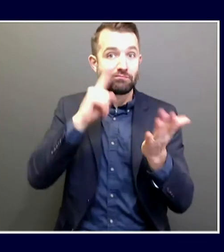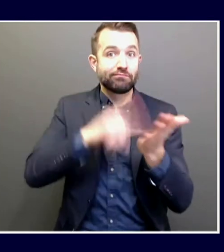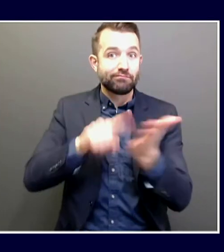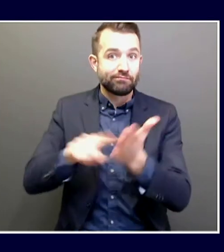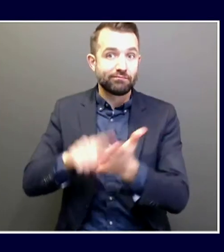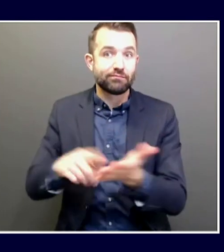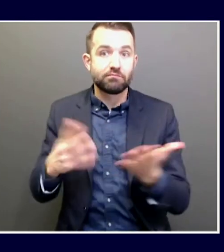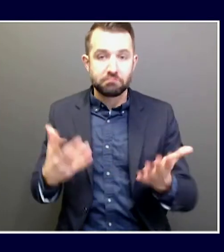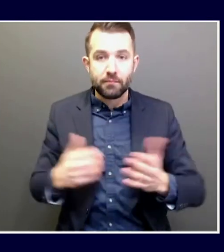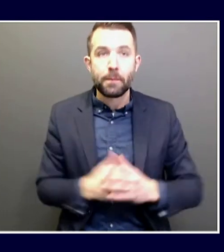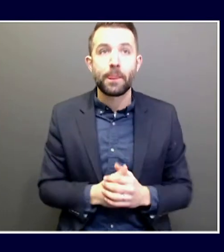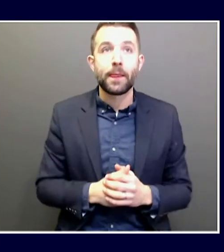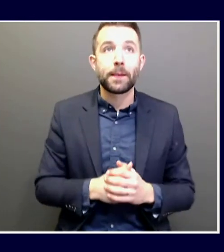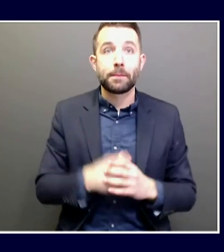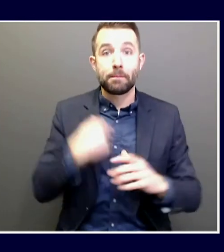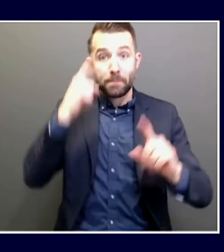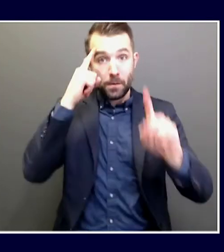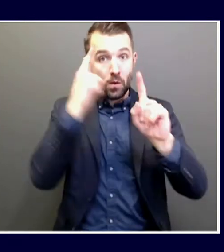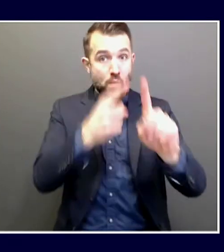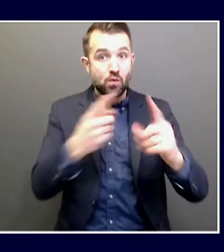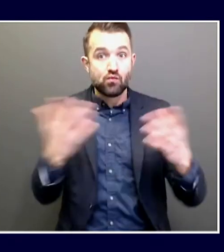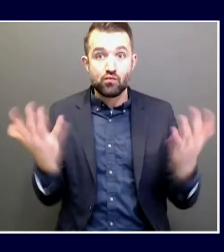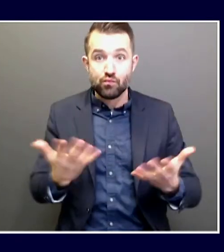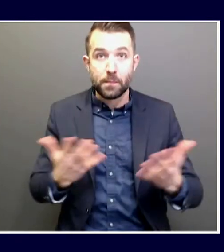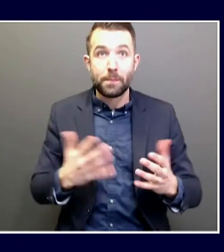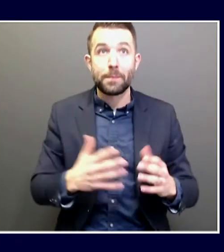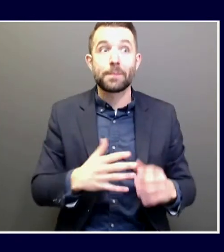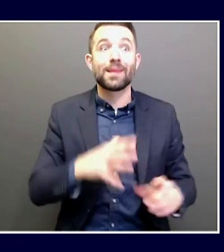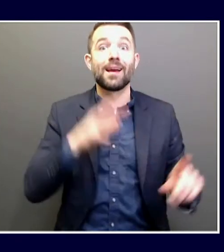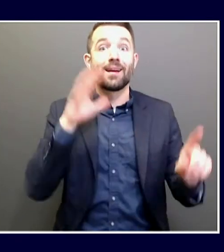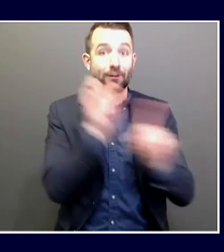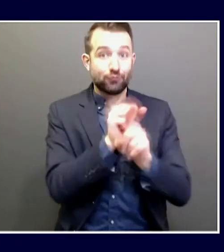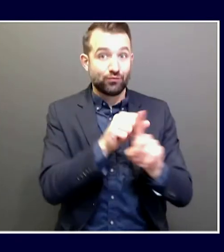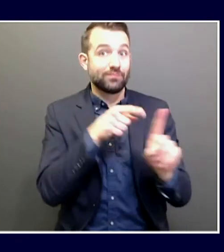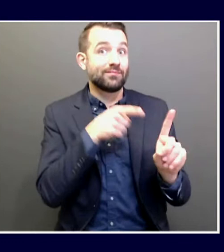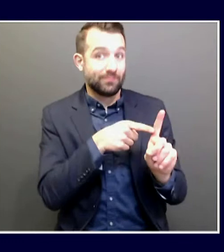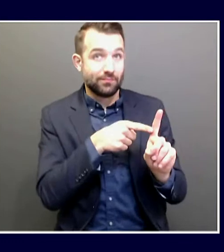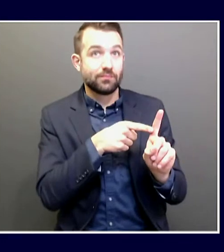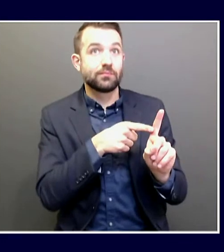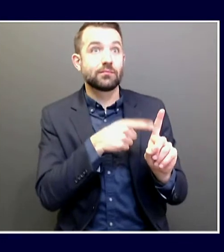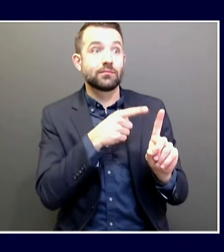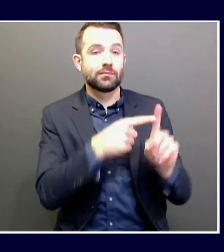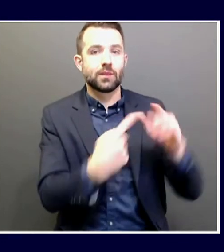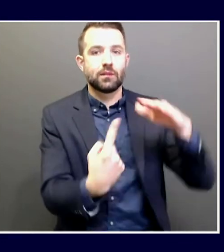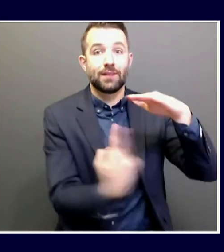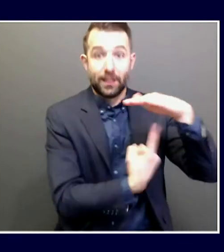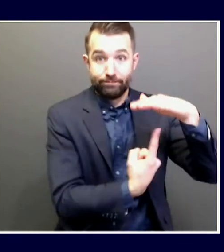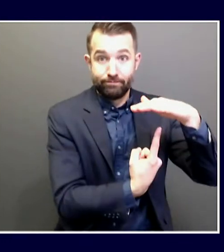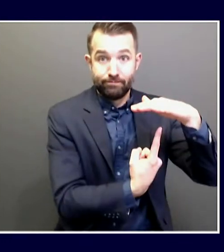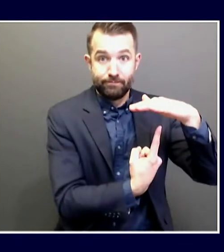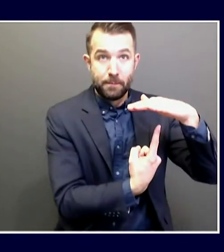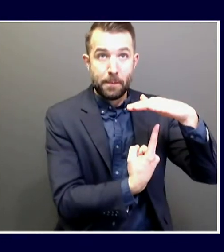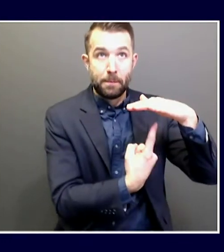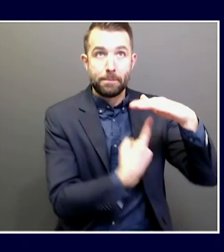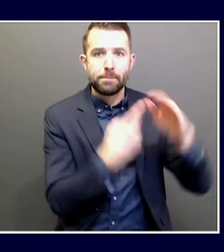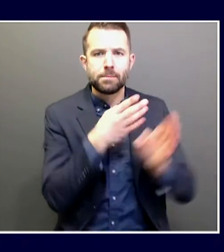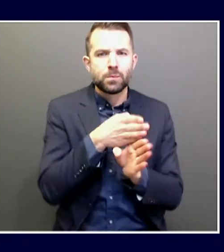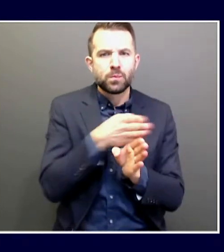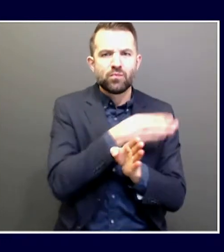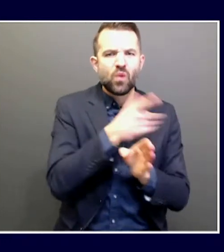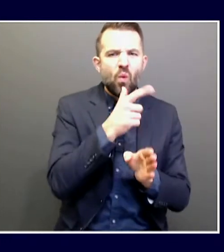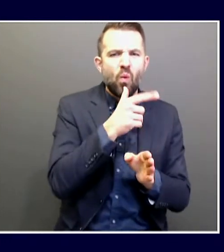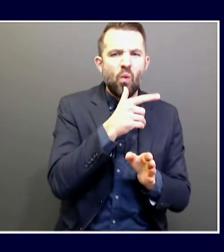their close contacts, and get them into quarantine before that close contact themselves